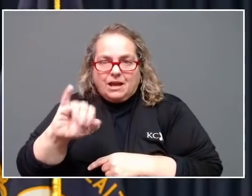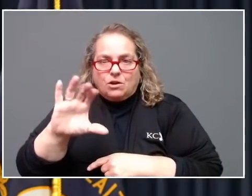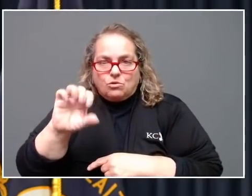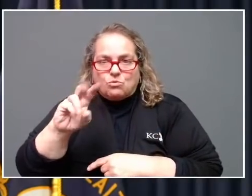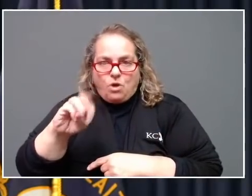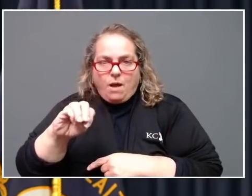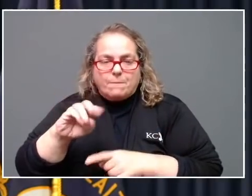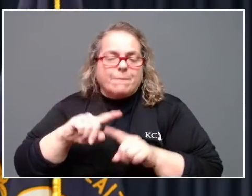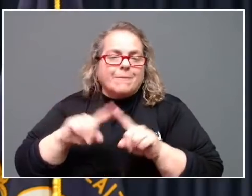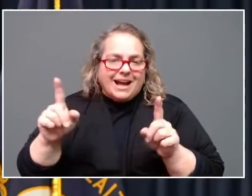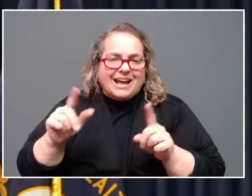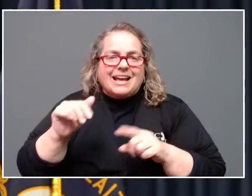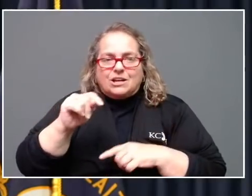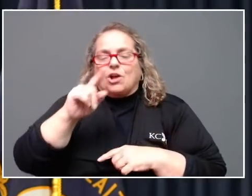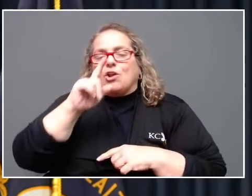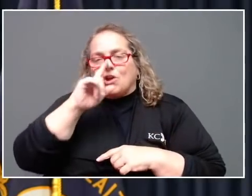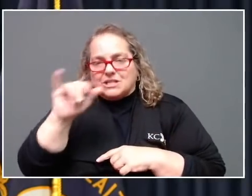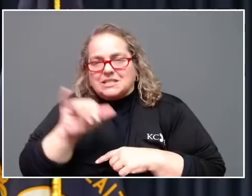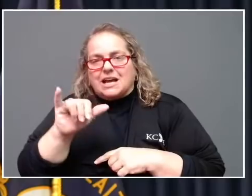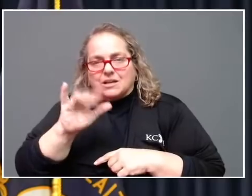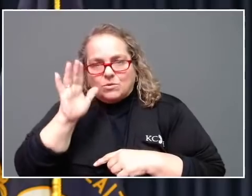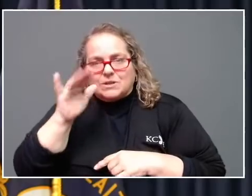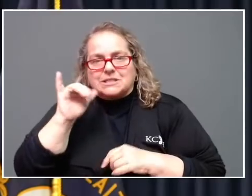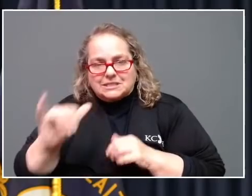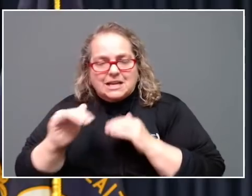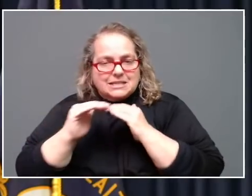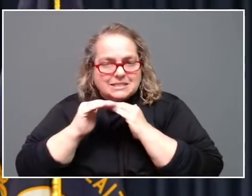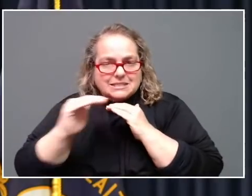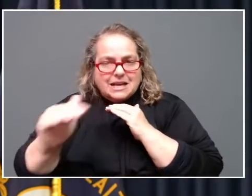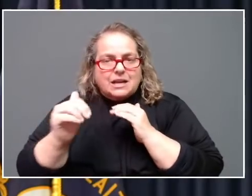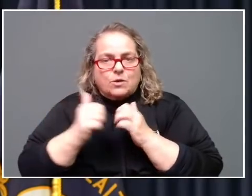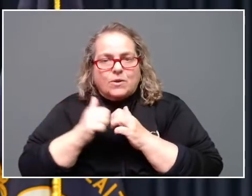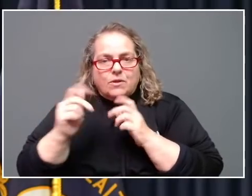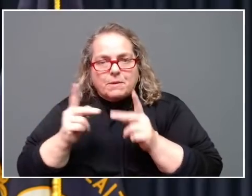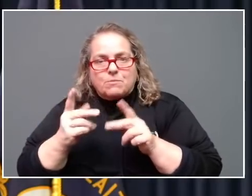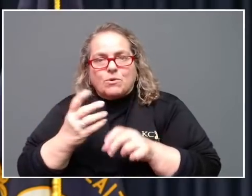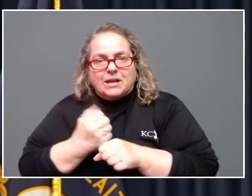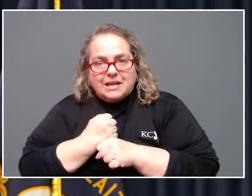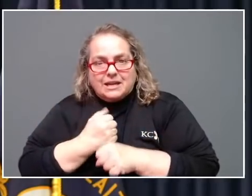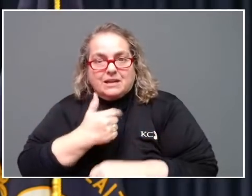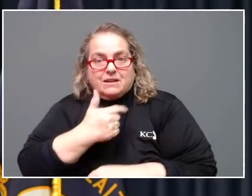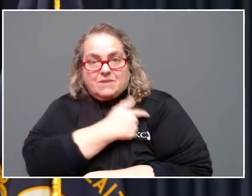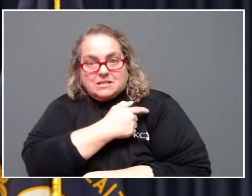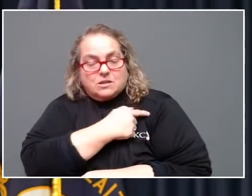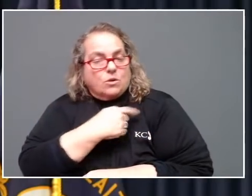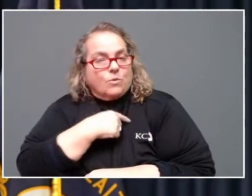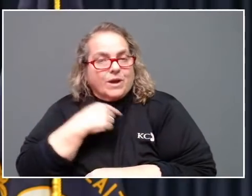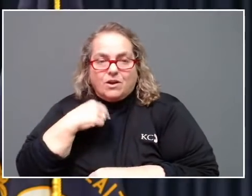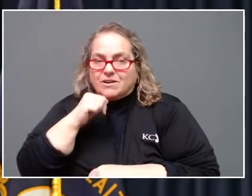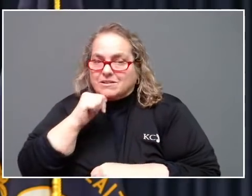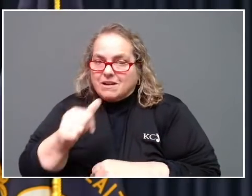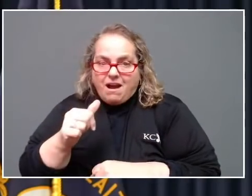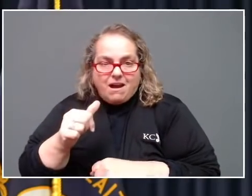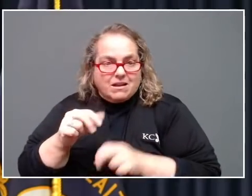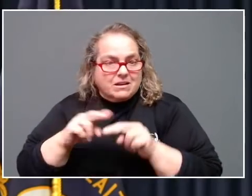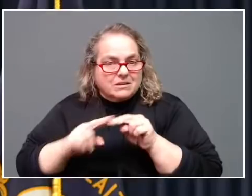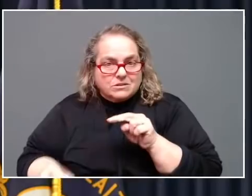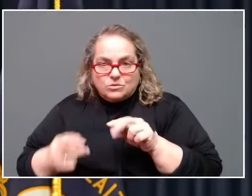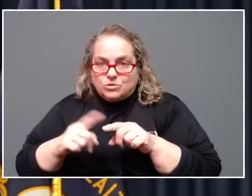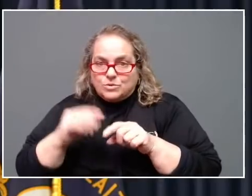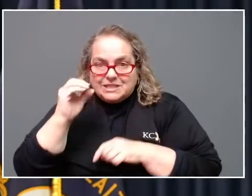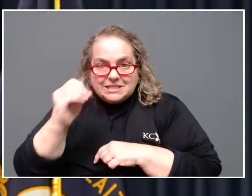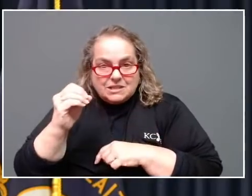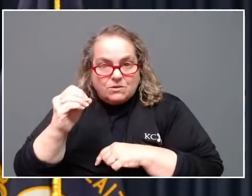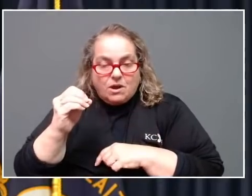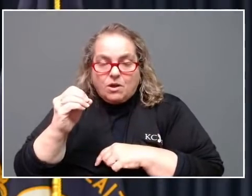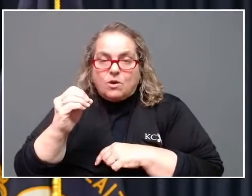least looks like it's going to stay steady with people getting vaccinated. We are not dropping towards zero. And what happened in the